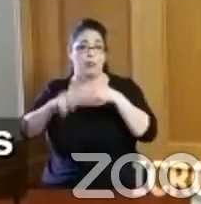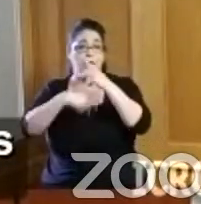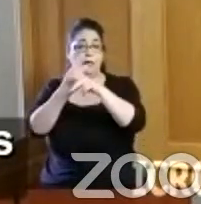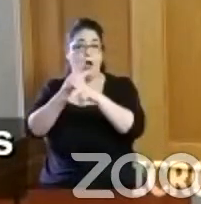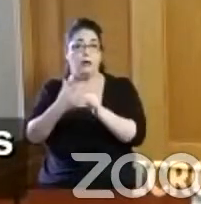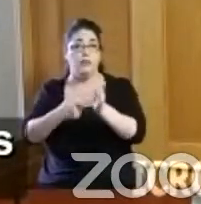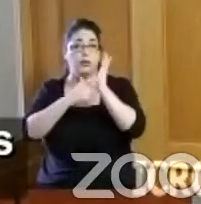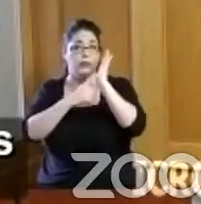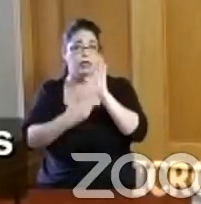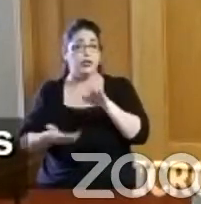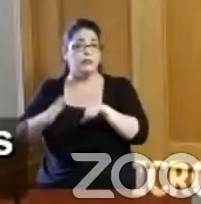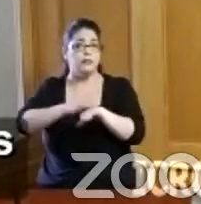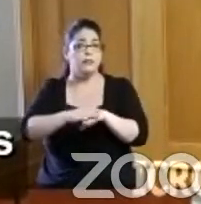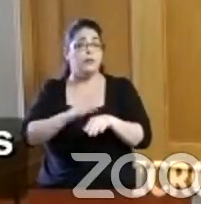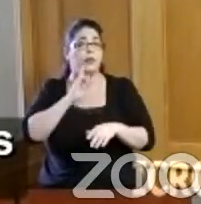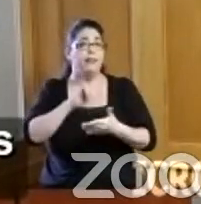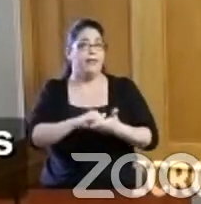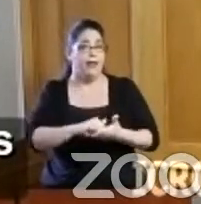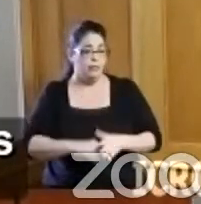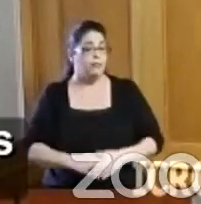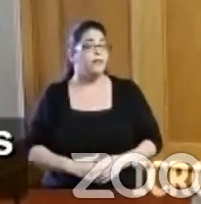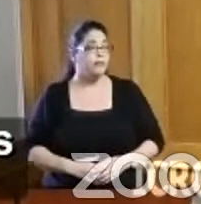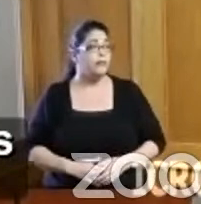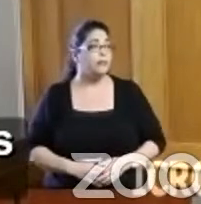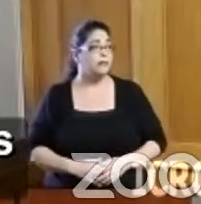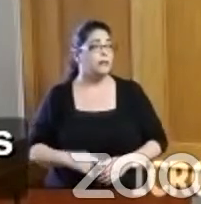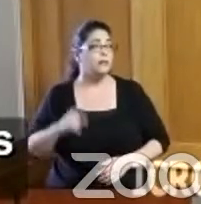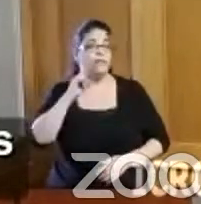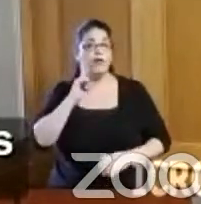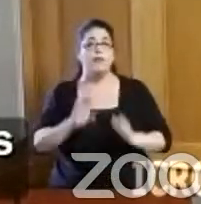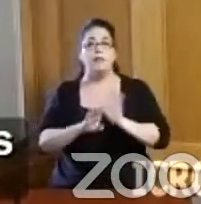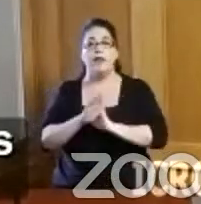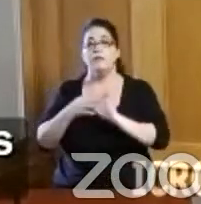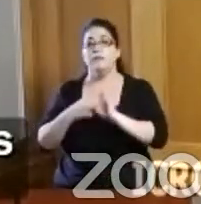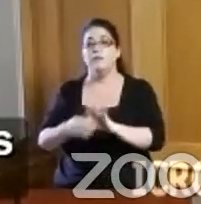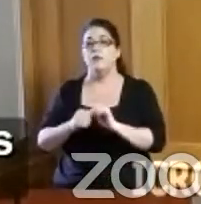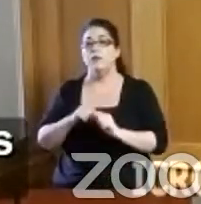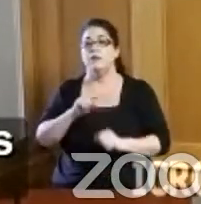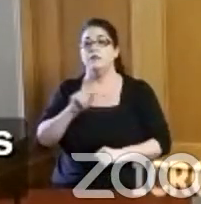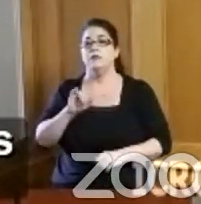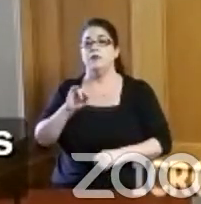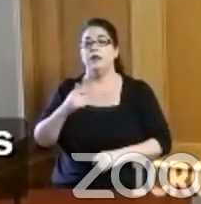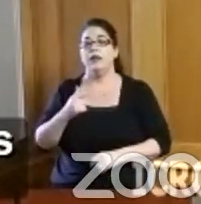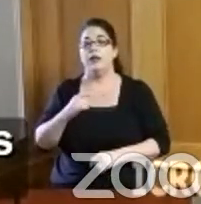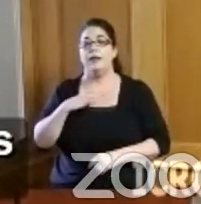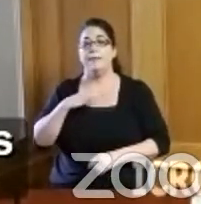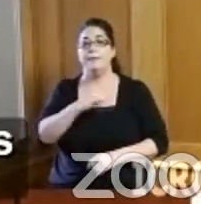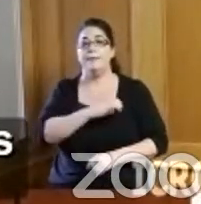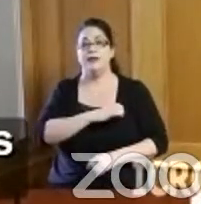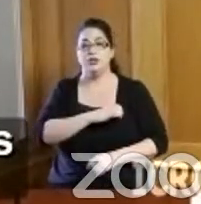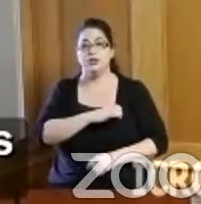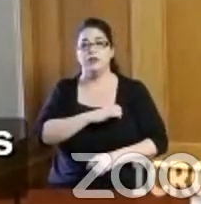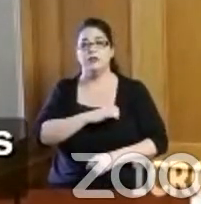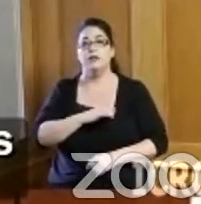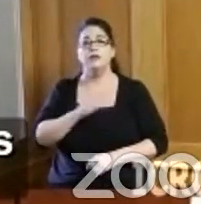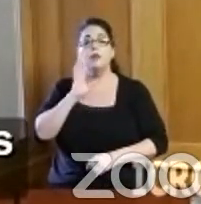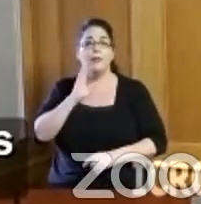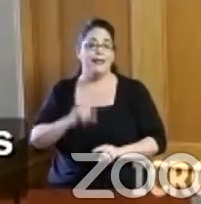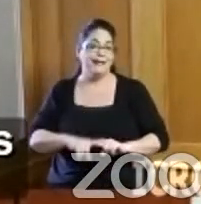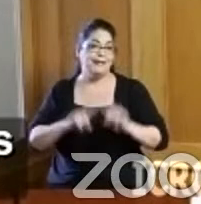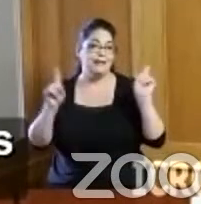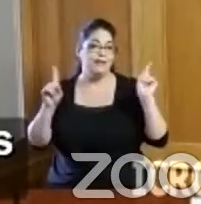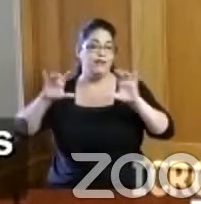be likely placed on the development as part of the Zoning Commission's consideration. Obviously, I can't say they will for sure. The Zoning Commission is a different body. They